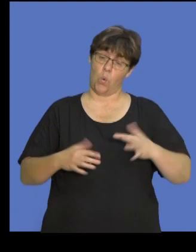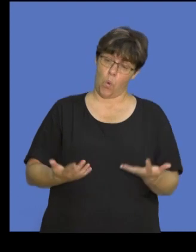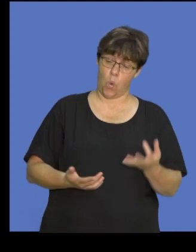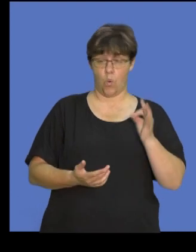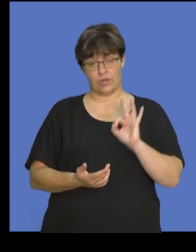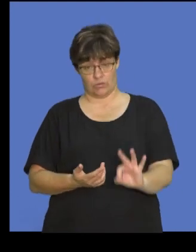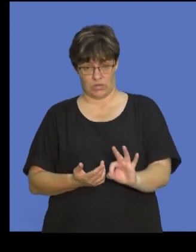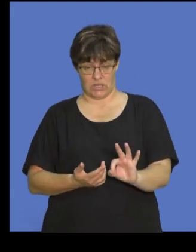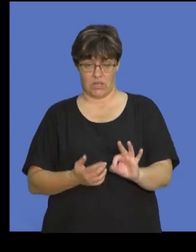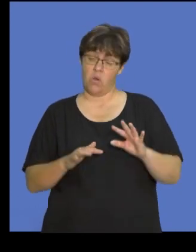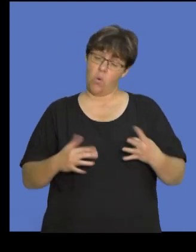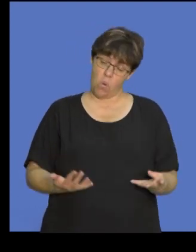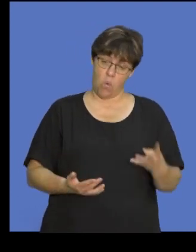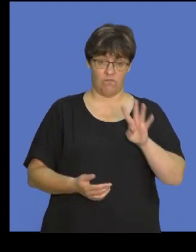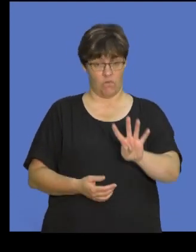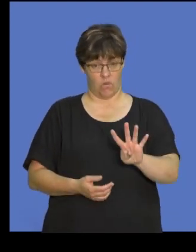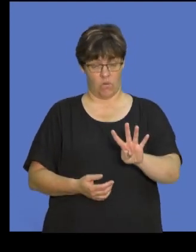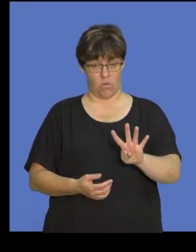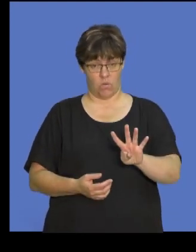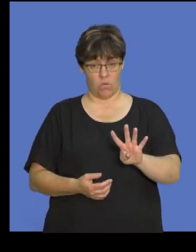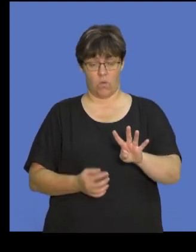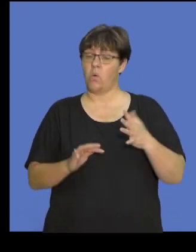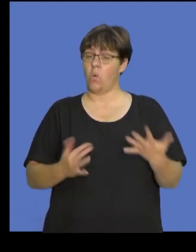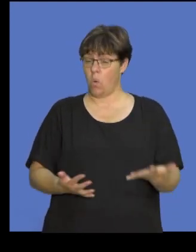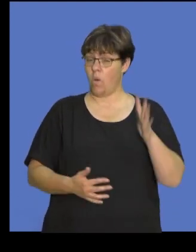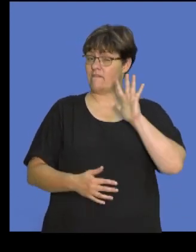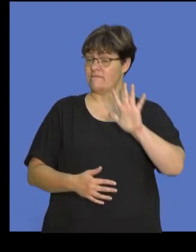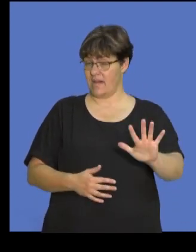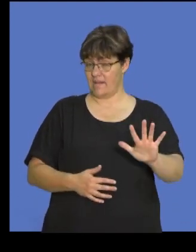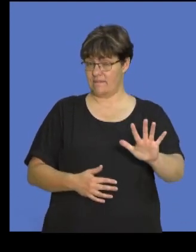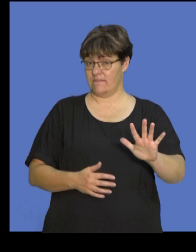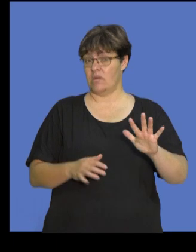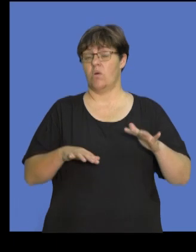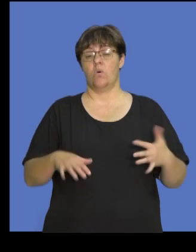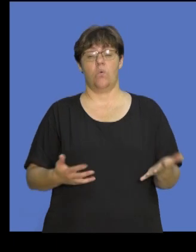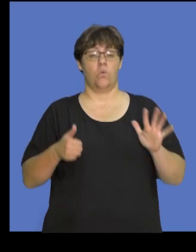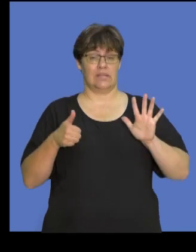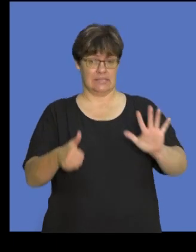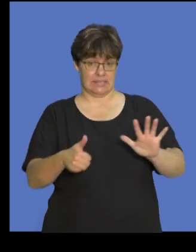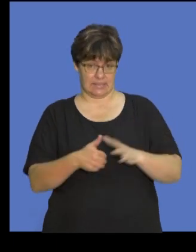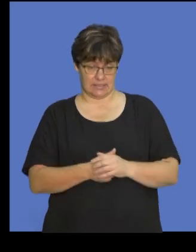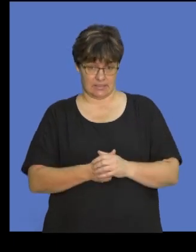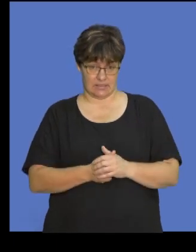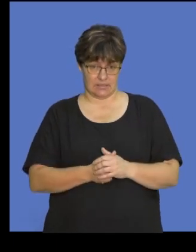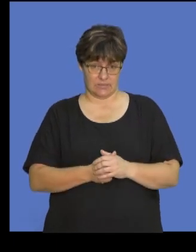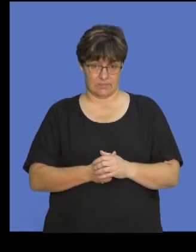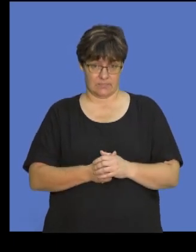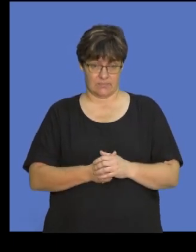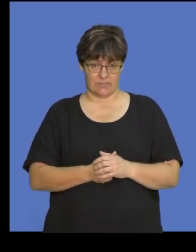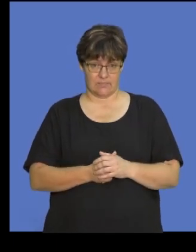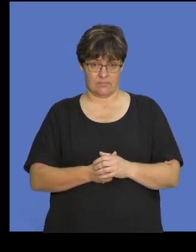could be a 3, or a 4, or a 5, or a